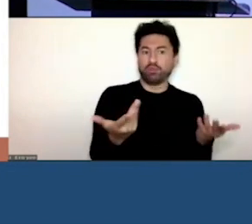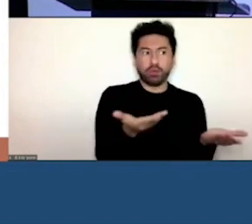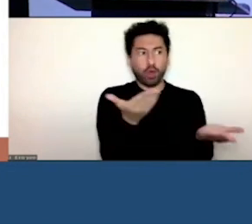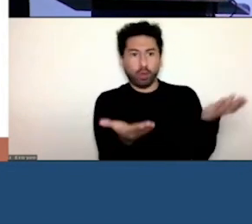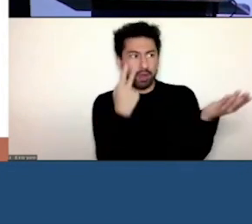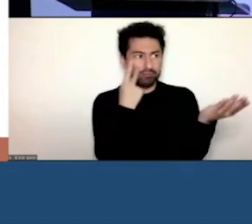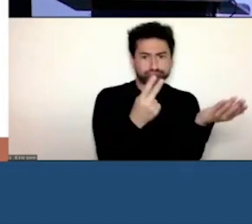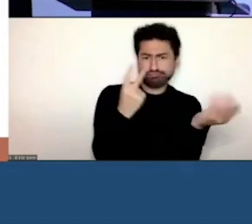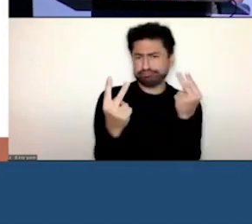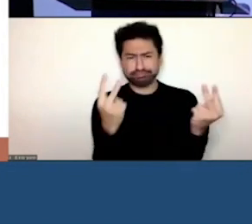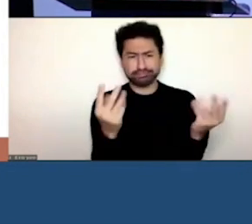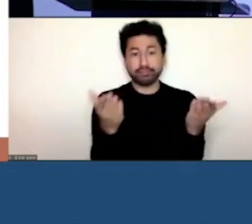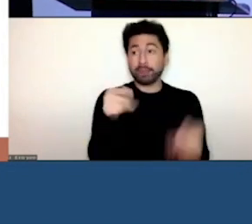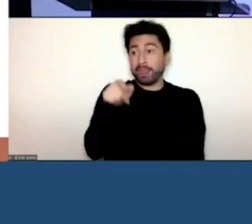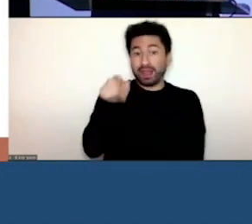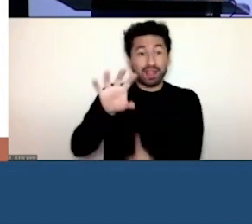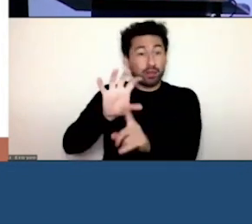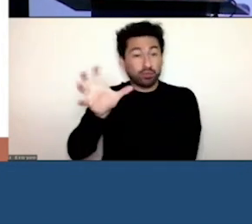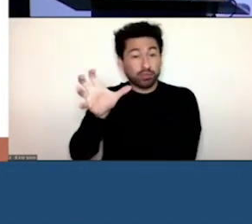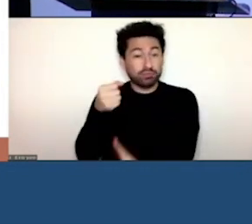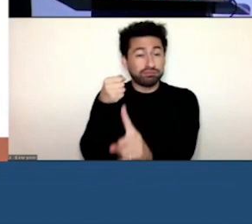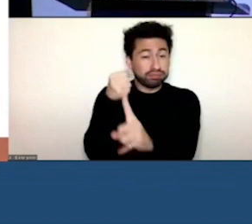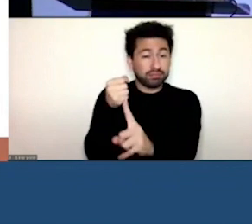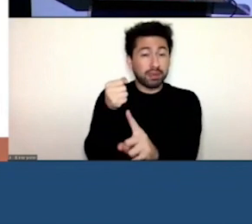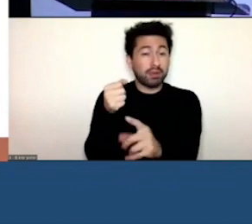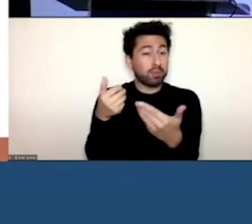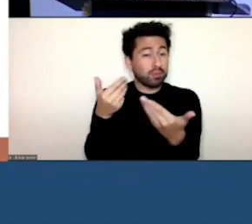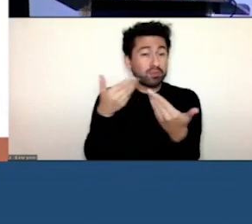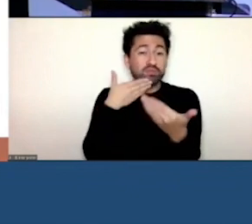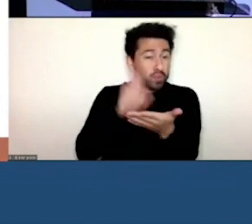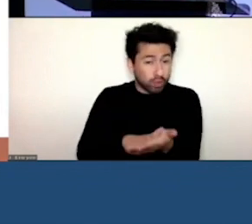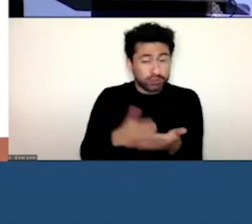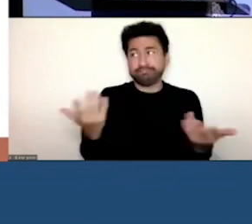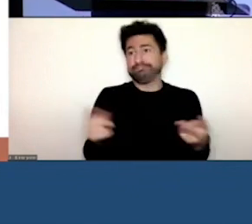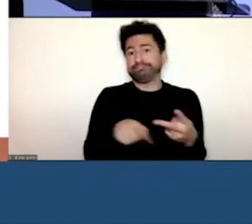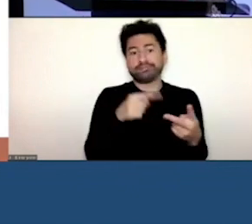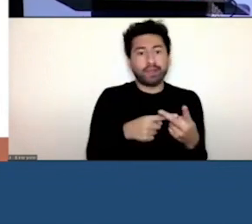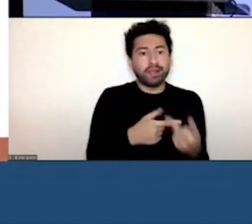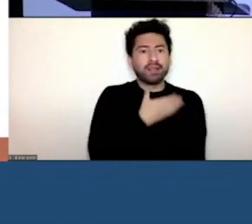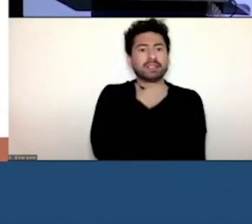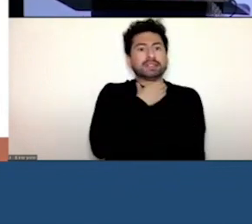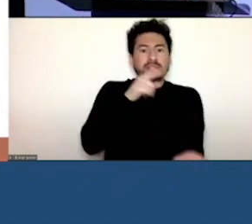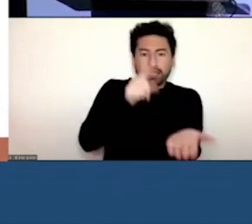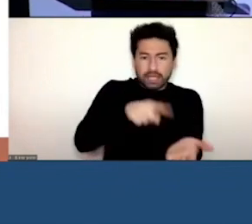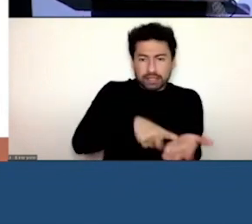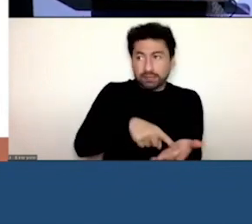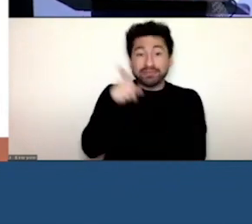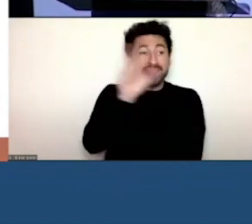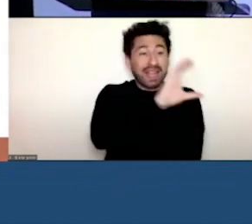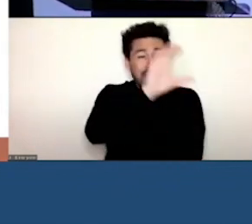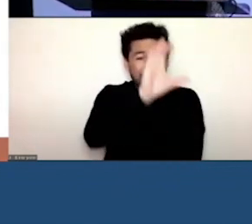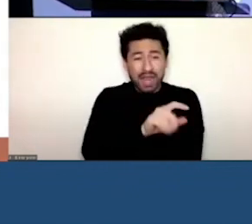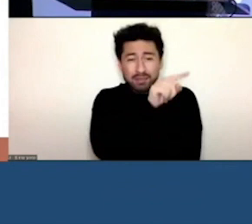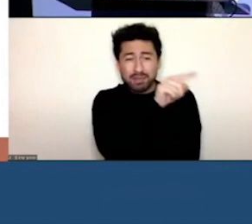it's as it happens, we are the region which is highest indebtedness level, and also we are the region, especially in the Caribbean, that